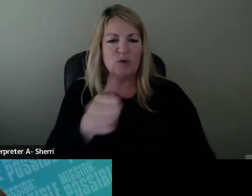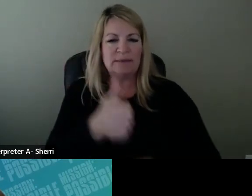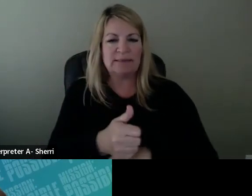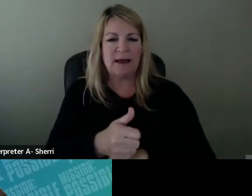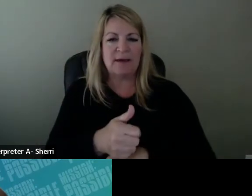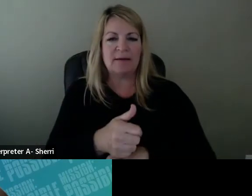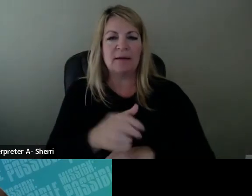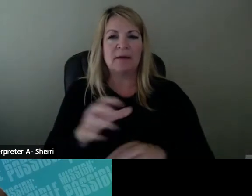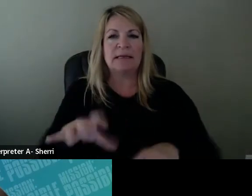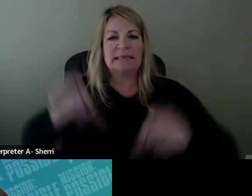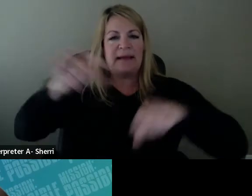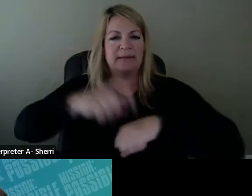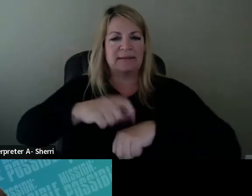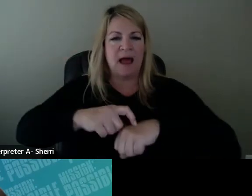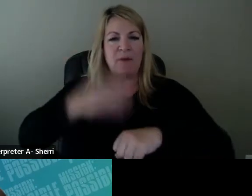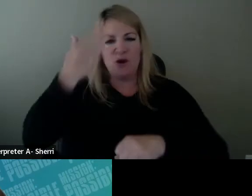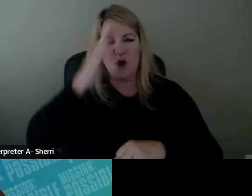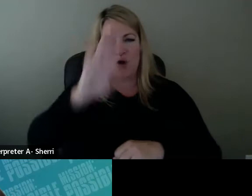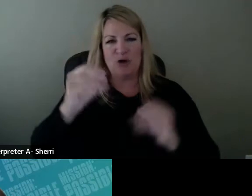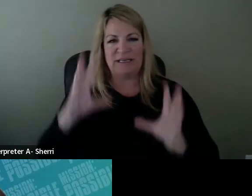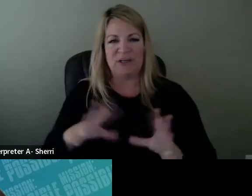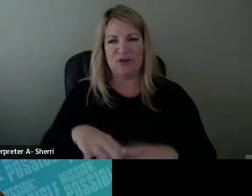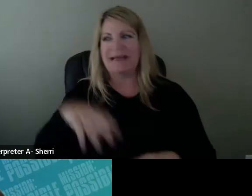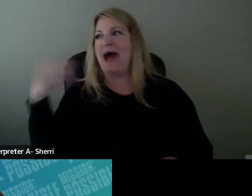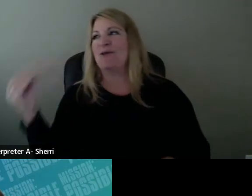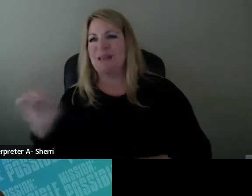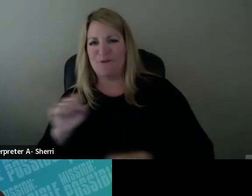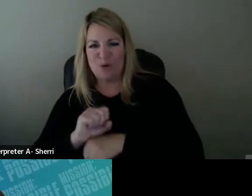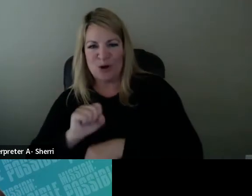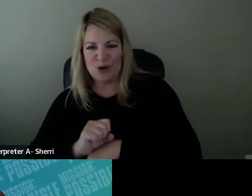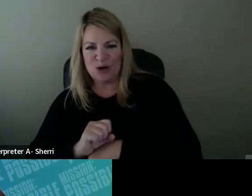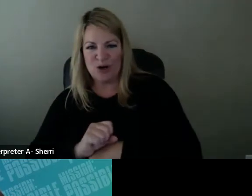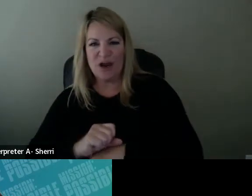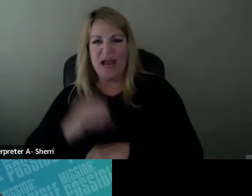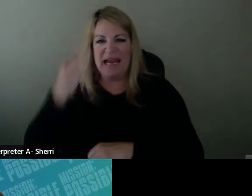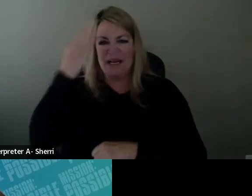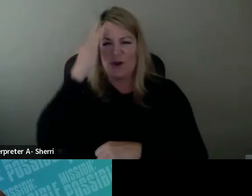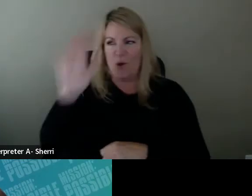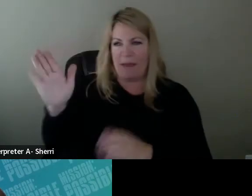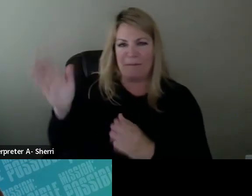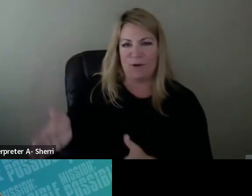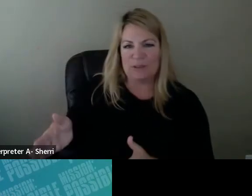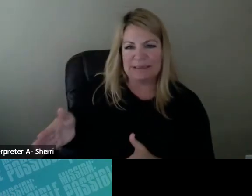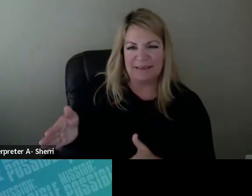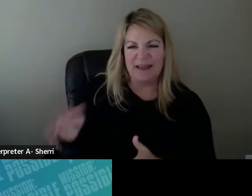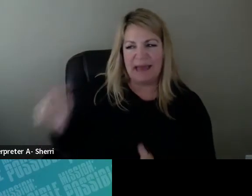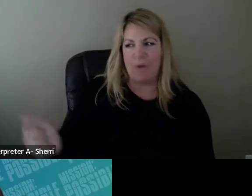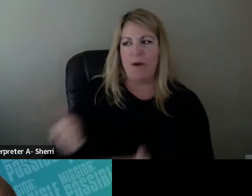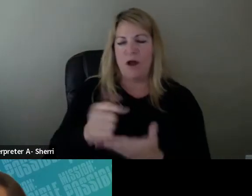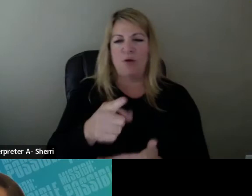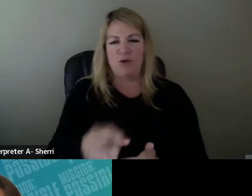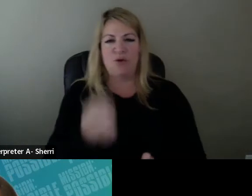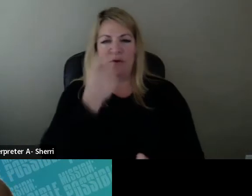know your teachers outside work, right? Get to know them personally, and that would really help you in terms of